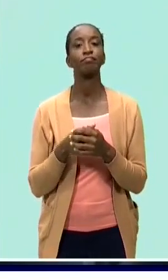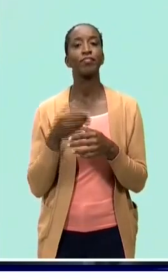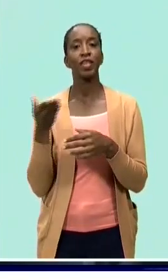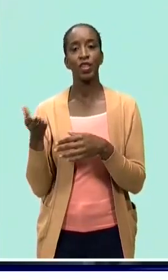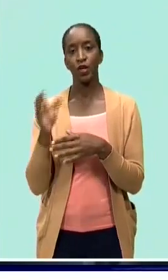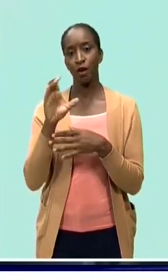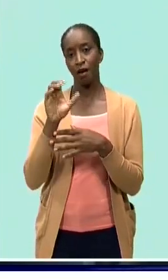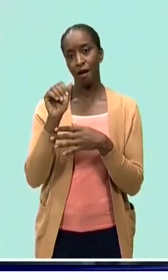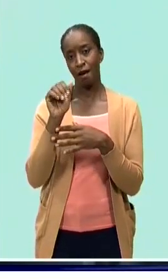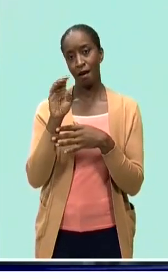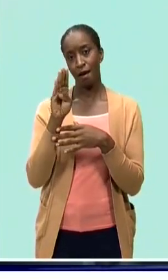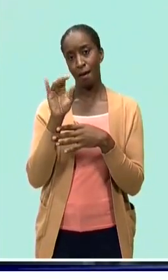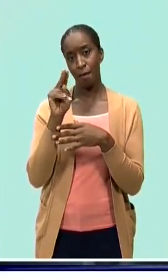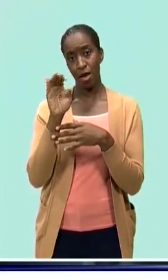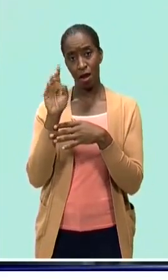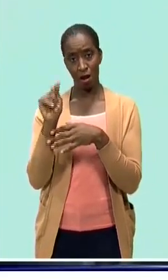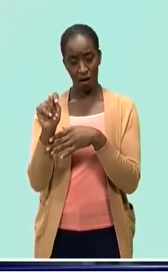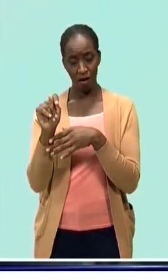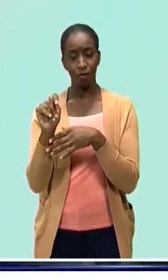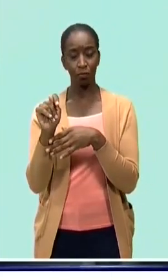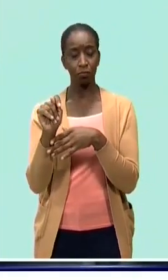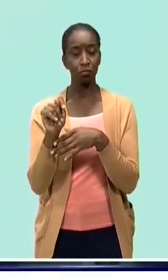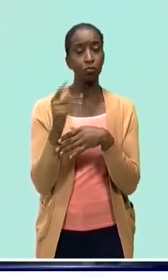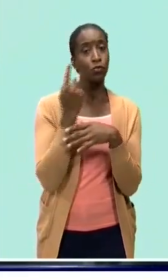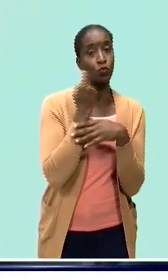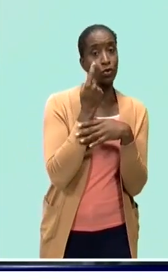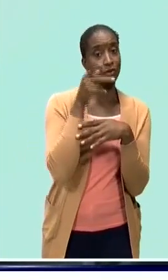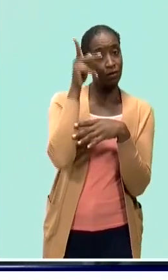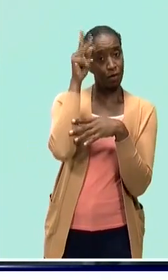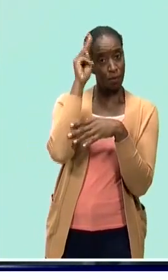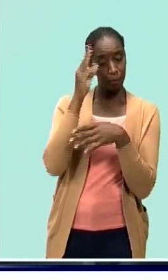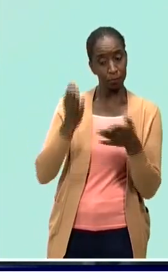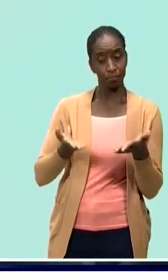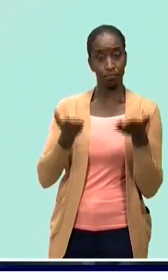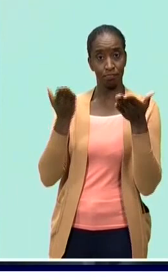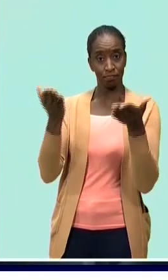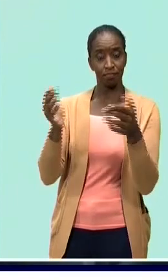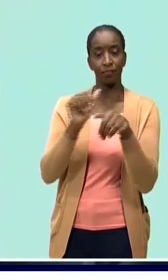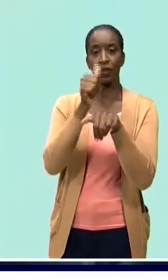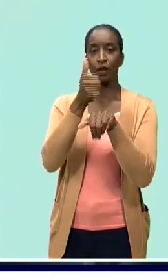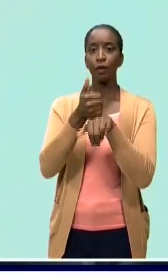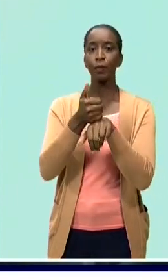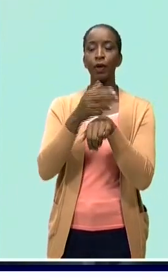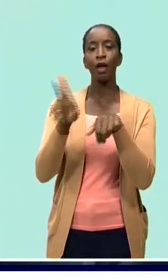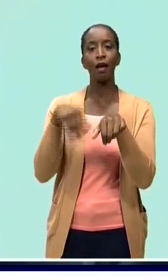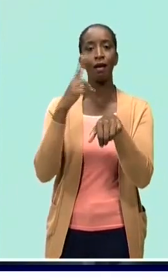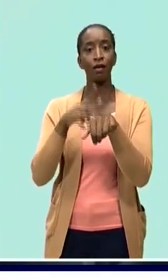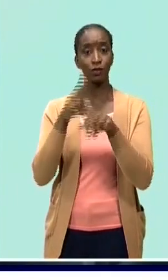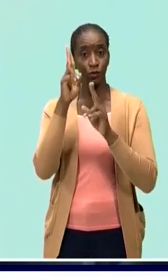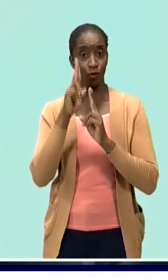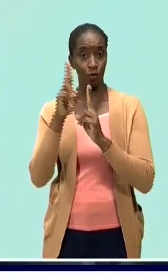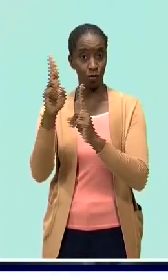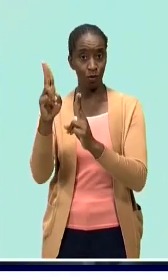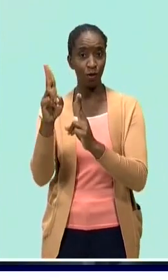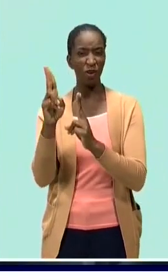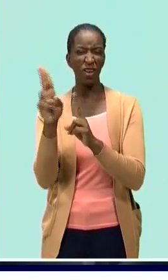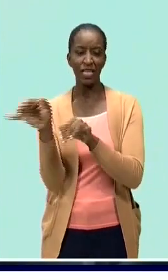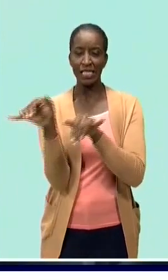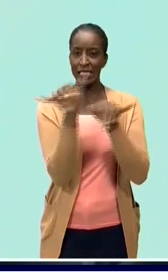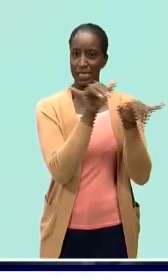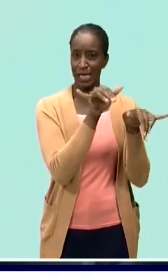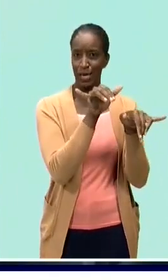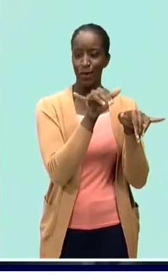approved a recommendation recently made by Prime Minister Mia Amor-Mottley for the establishment of a national honor that is at the same level